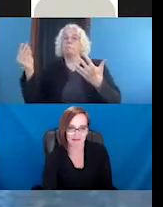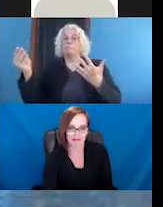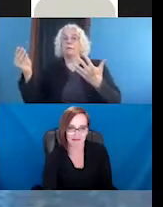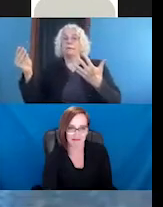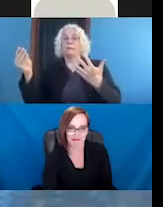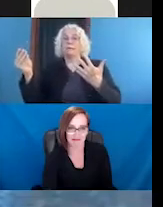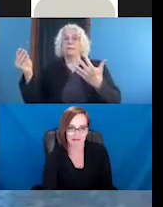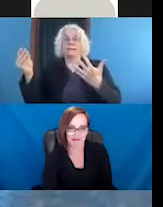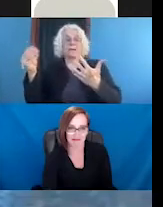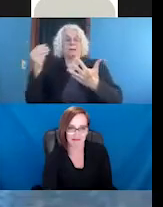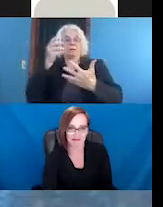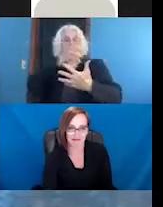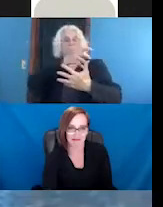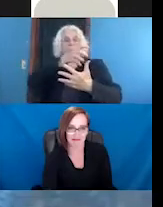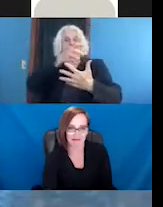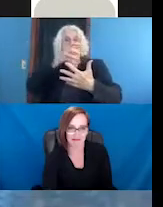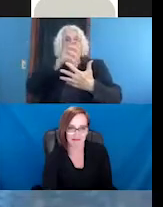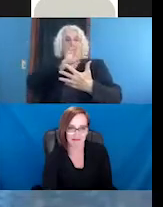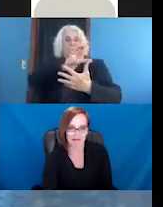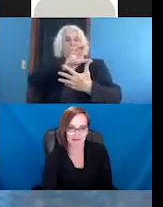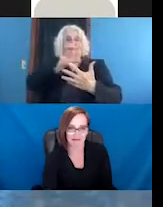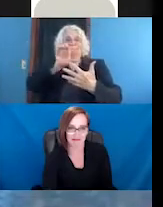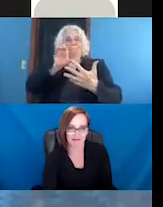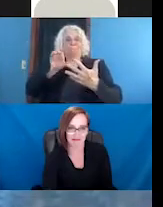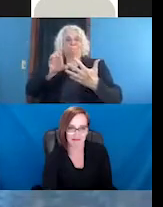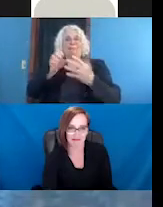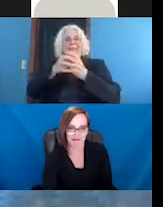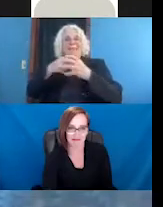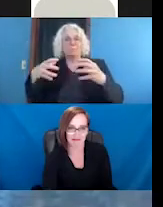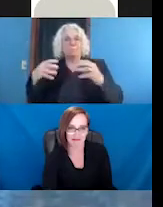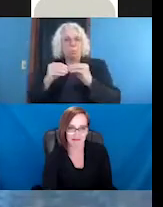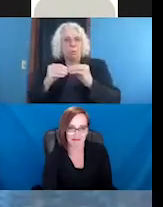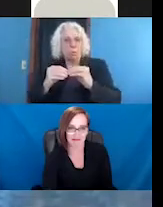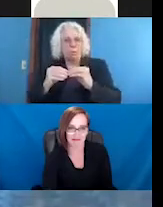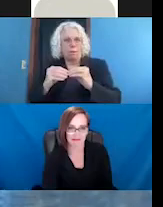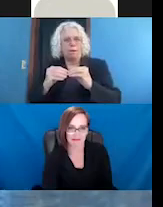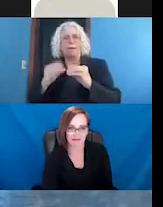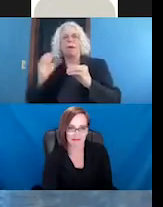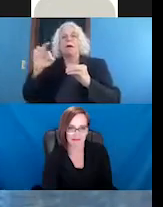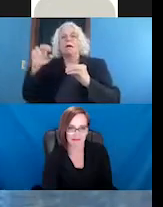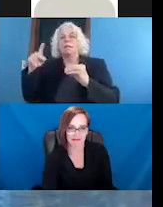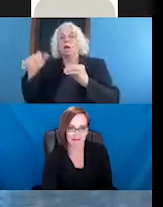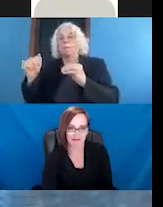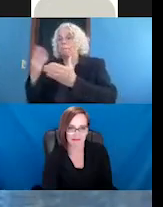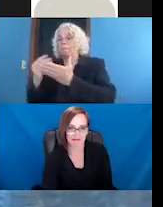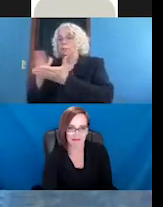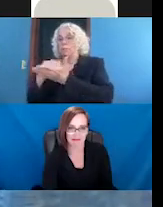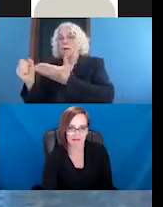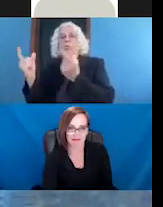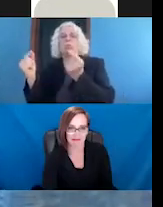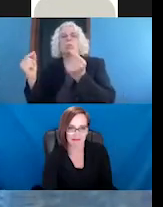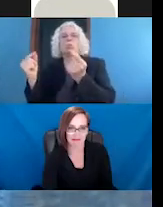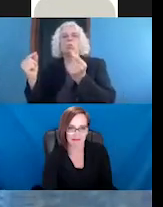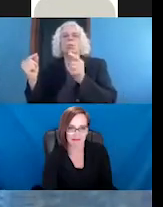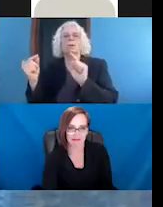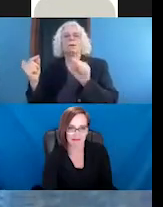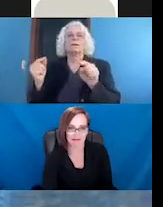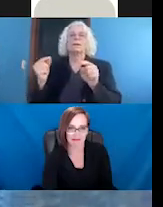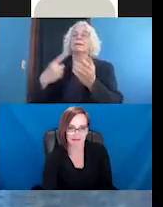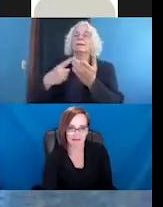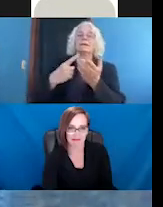enhance existing programs that will exist beyond the ARPA funds? And I think, so for example, a lot of talk about education. We have